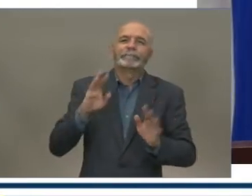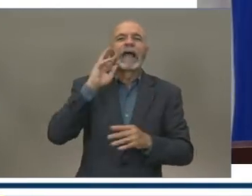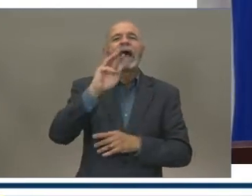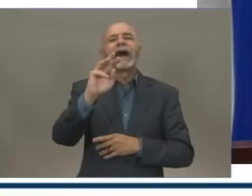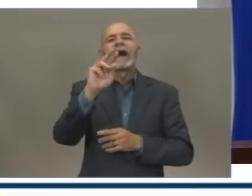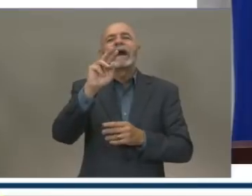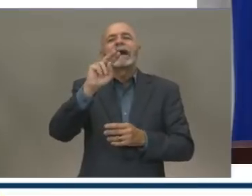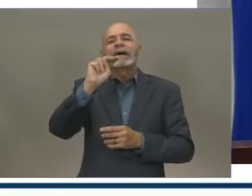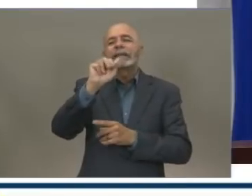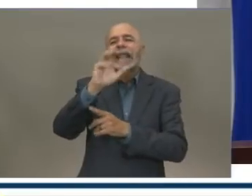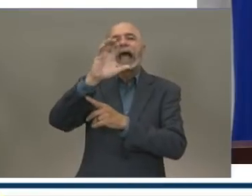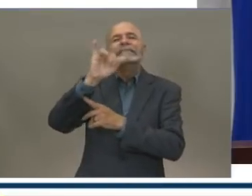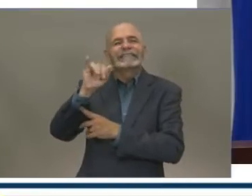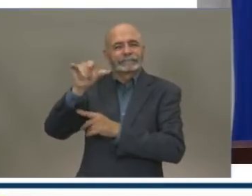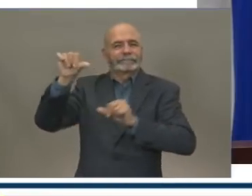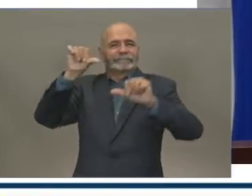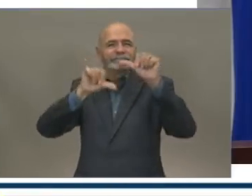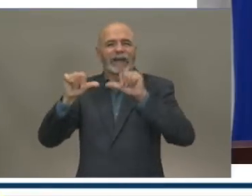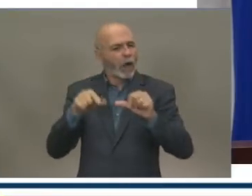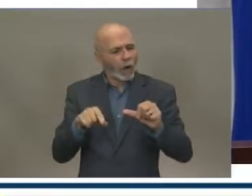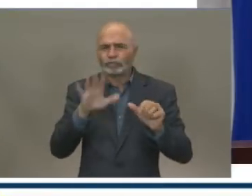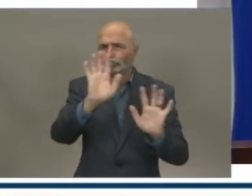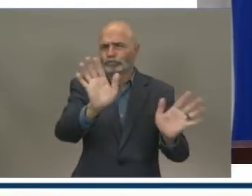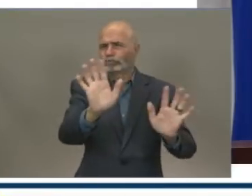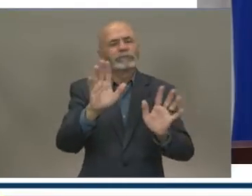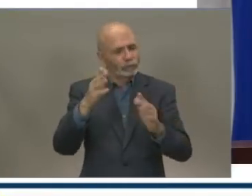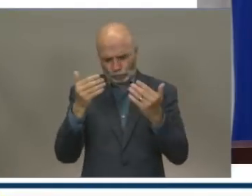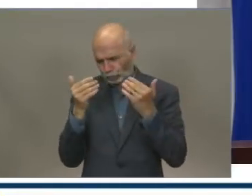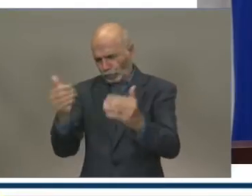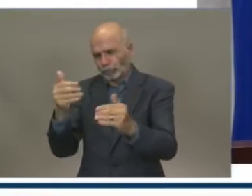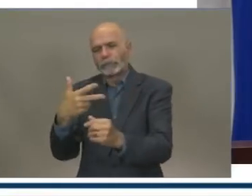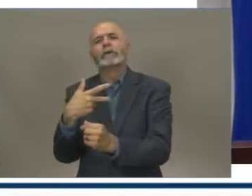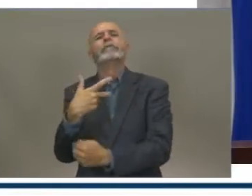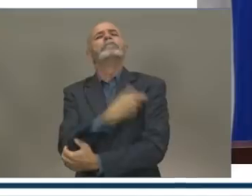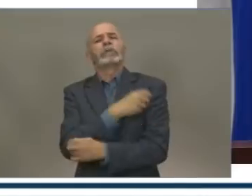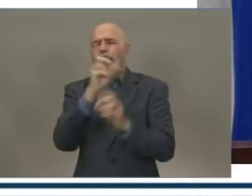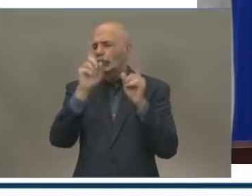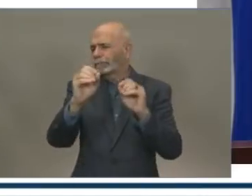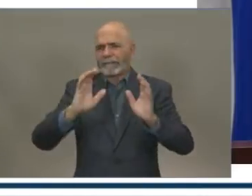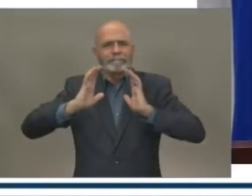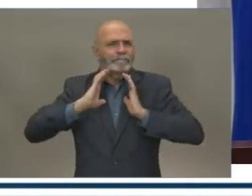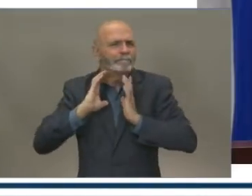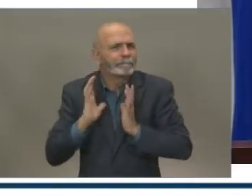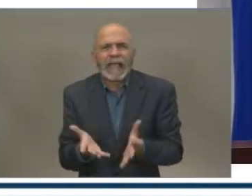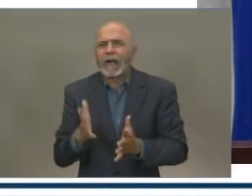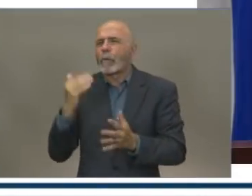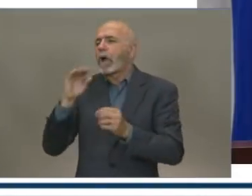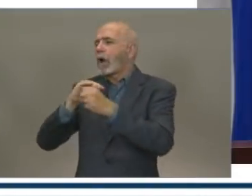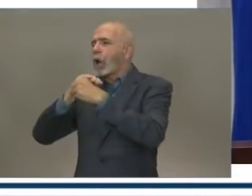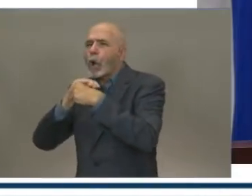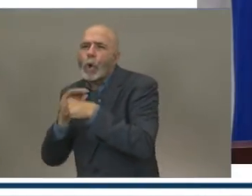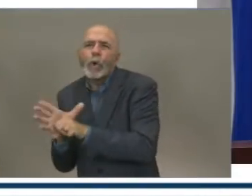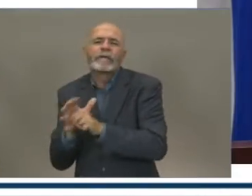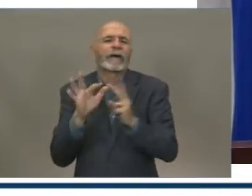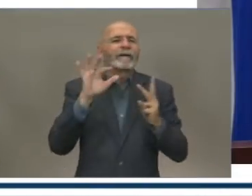NSHA, so please, pregnant women, get both your COVID vaccine and your influenza vaccine.